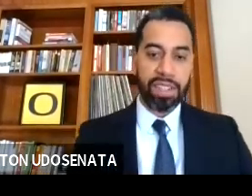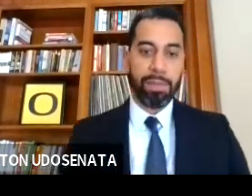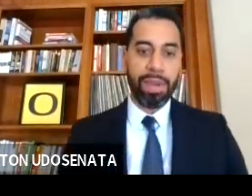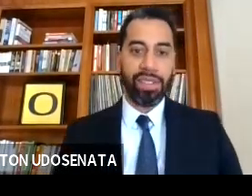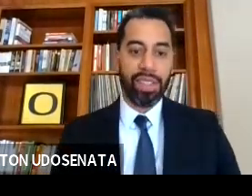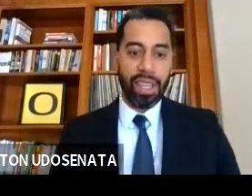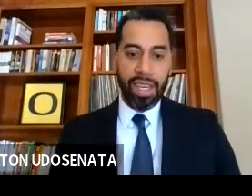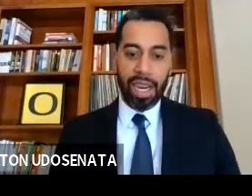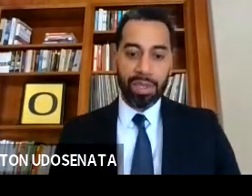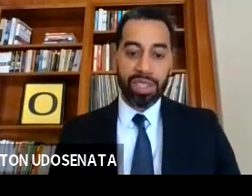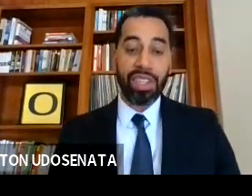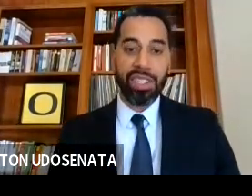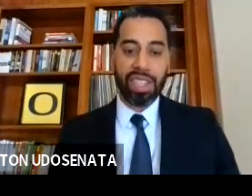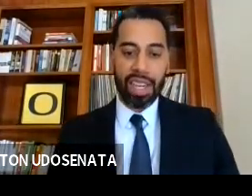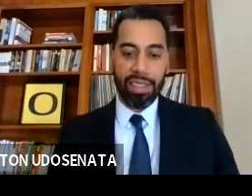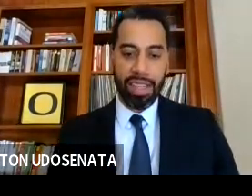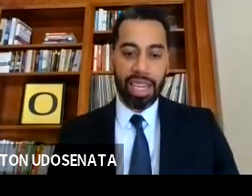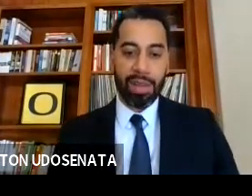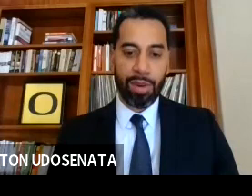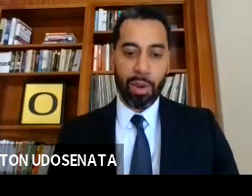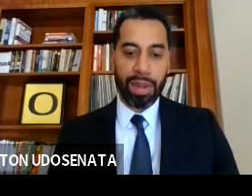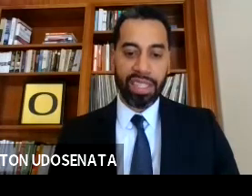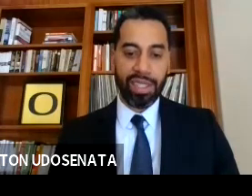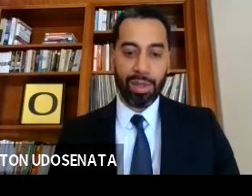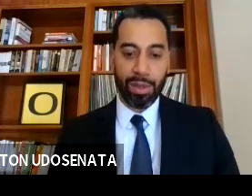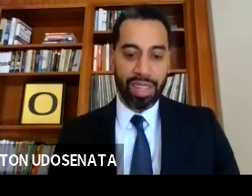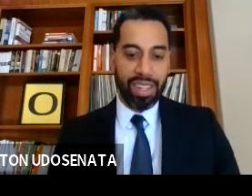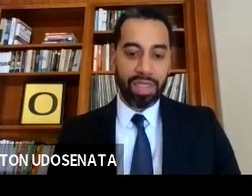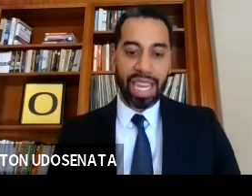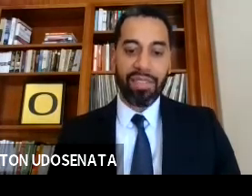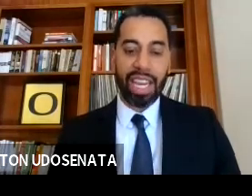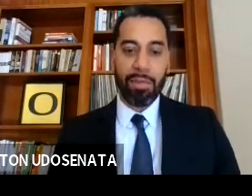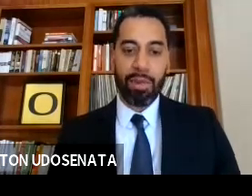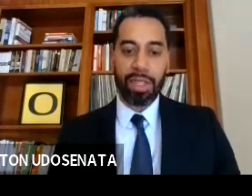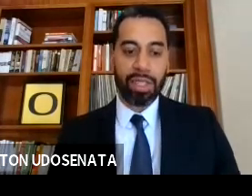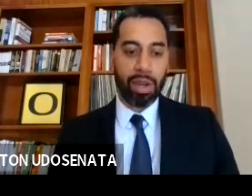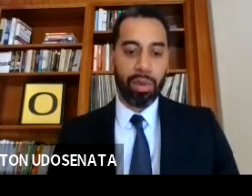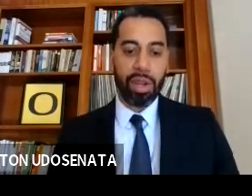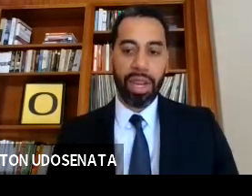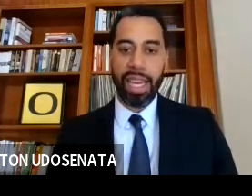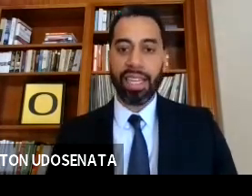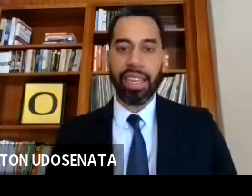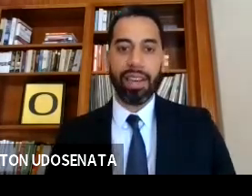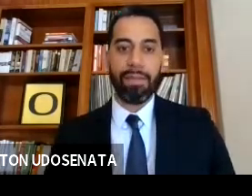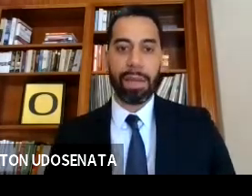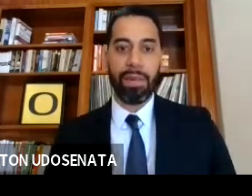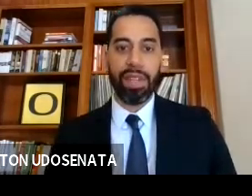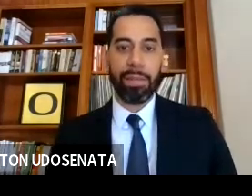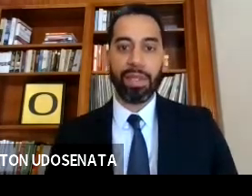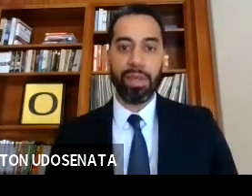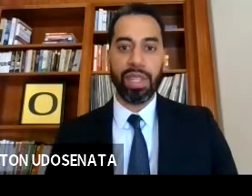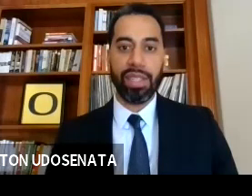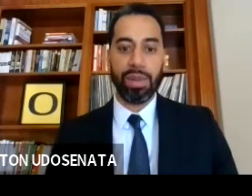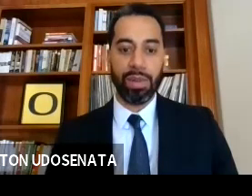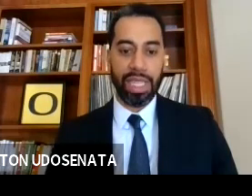350 participants, which is a good sign, and we're hoping to have a lot more. So we'll go ahead and give